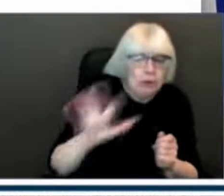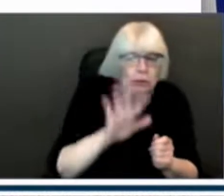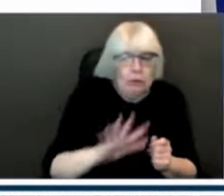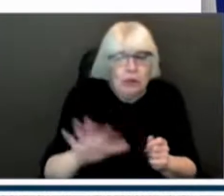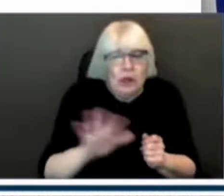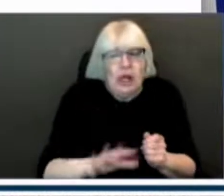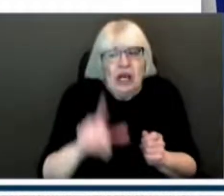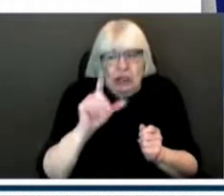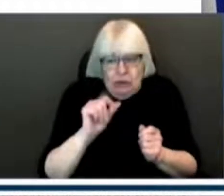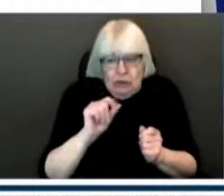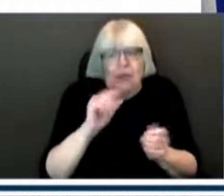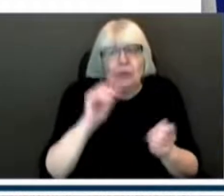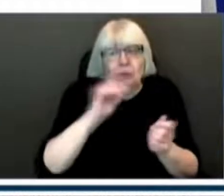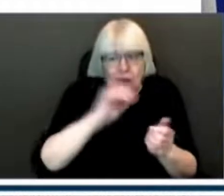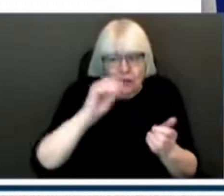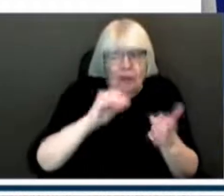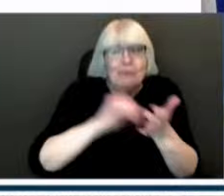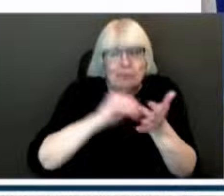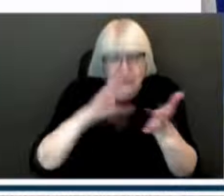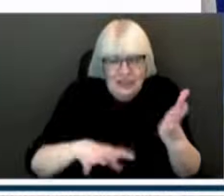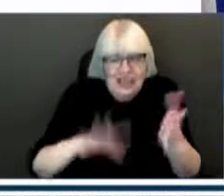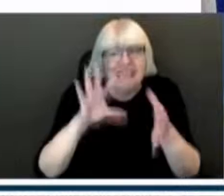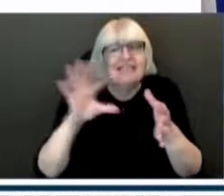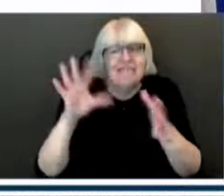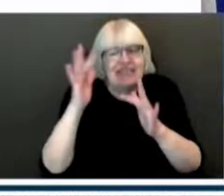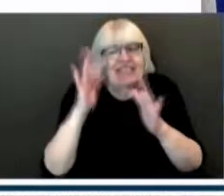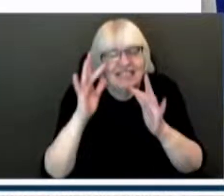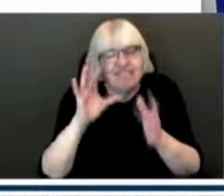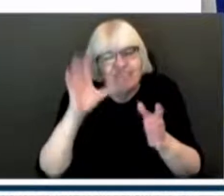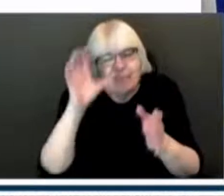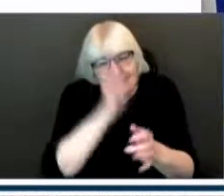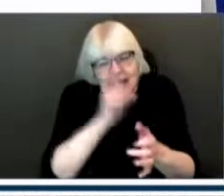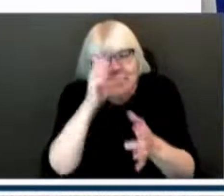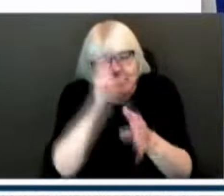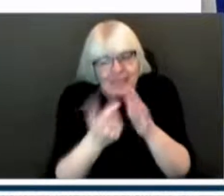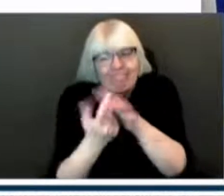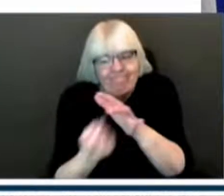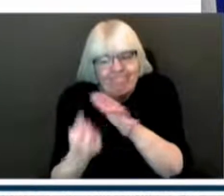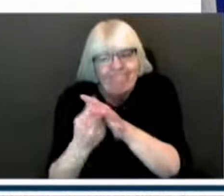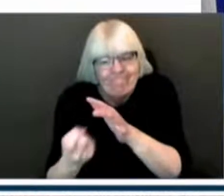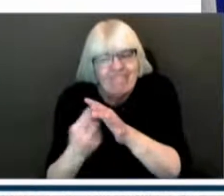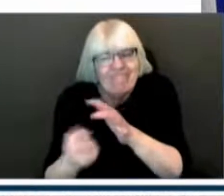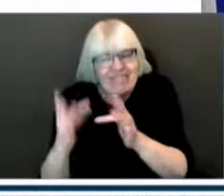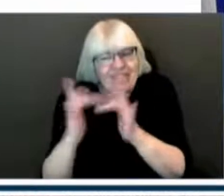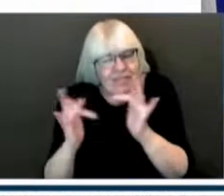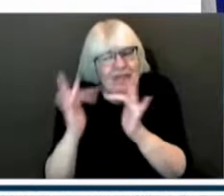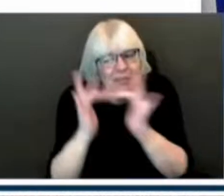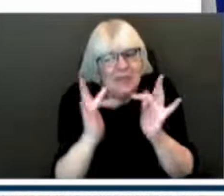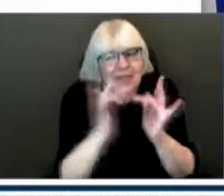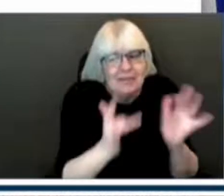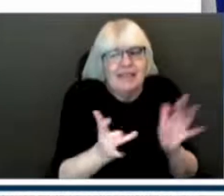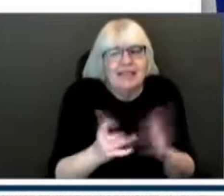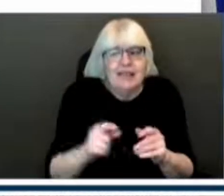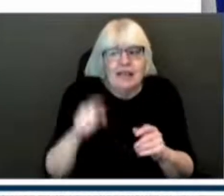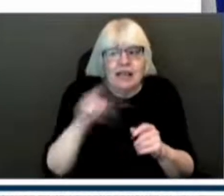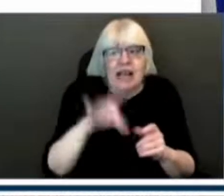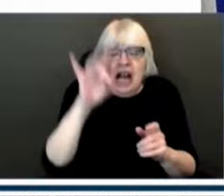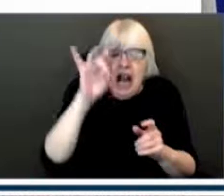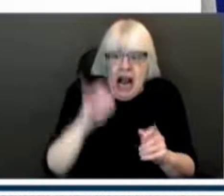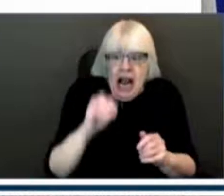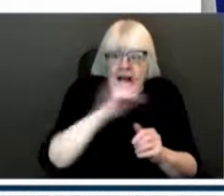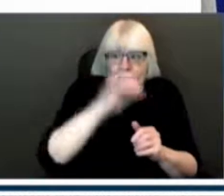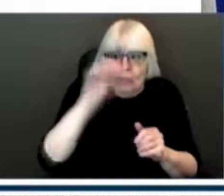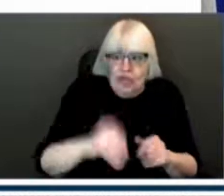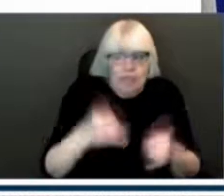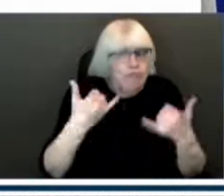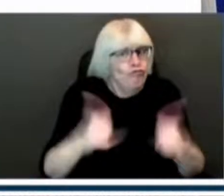absent. But as one teacher said to me, look at the positive. That means 80% of our kids are attending school, and that's